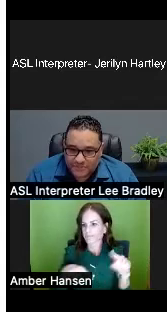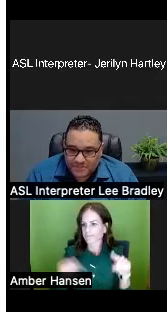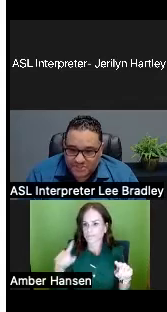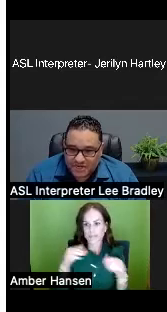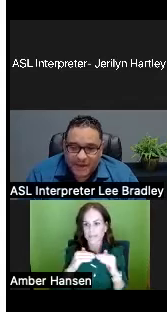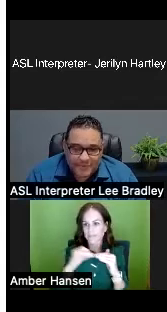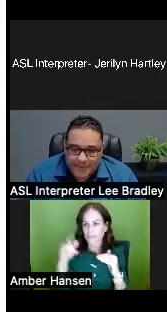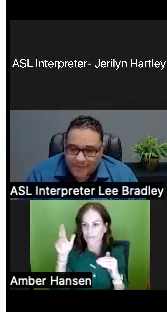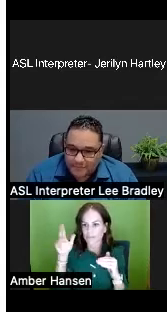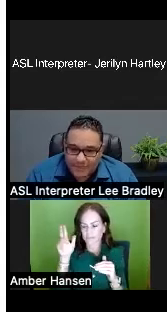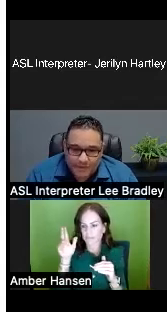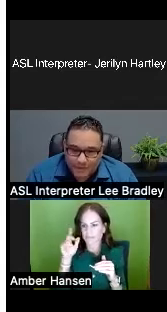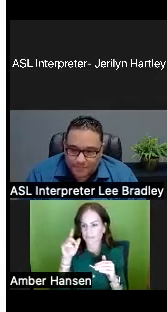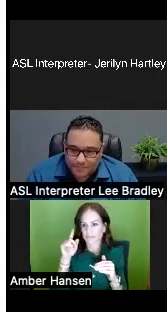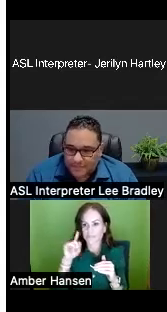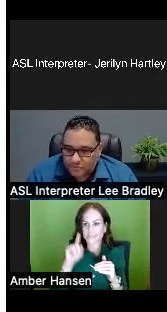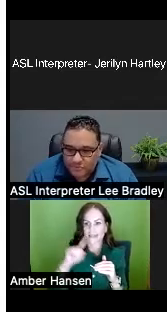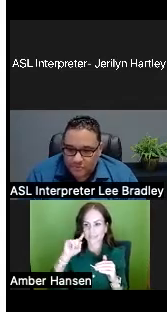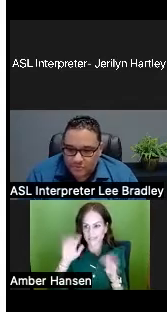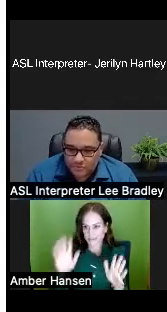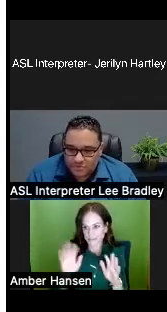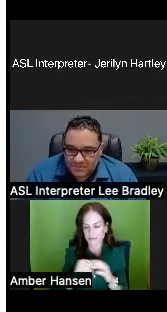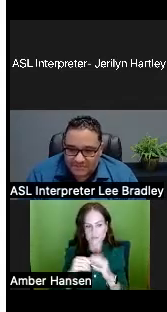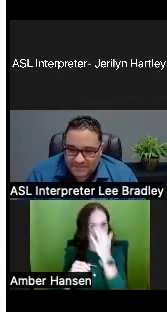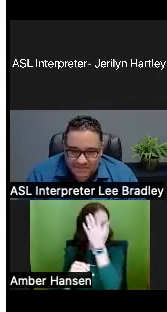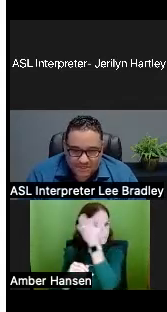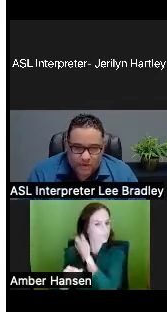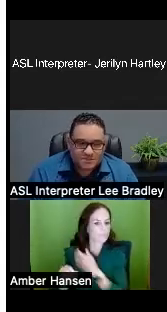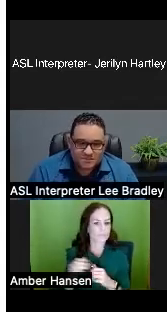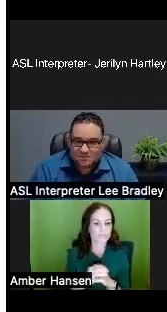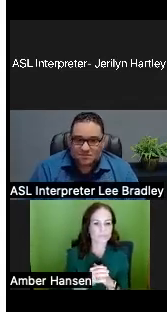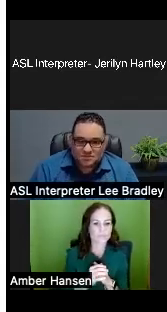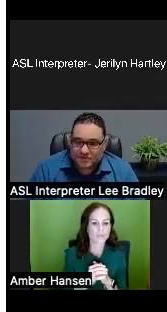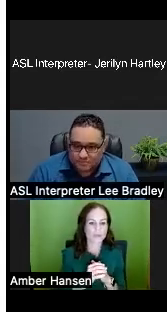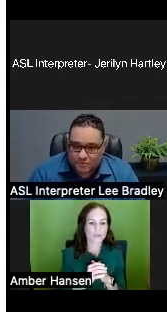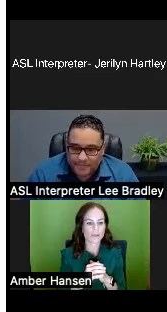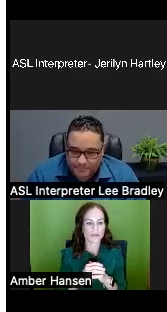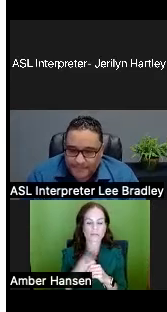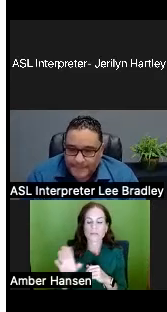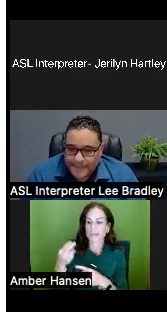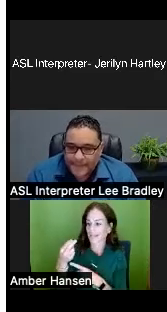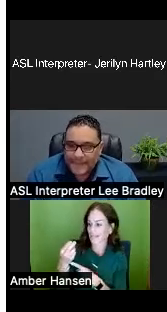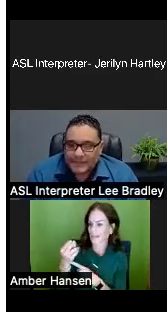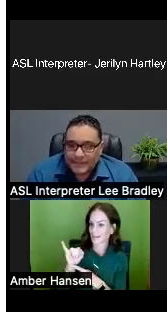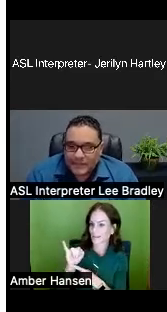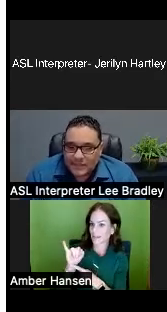during this presentation, I mean people whose deafness is across the spectrum, okay?